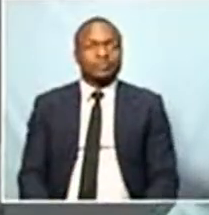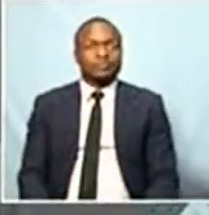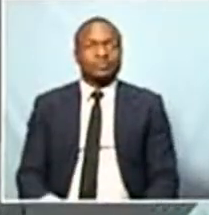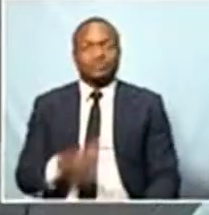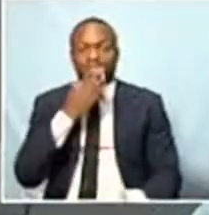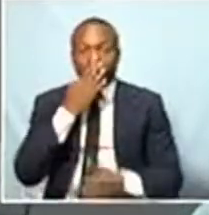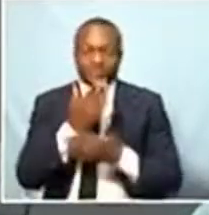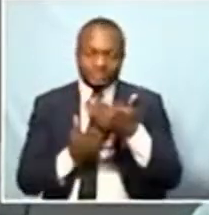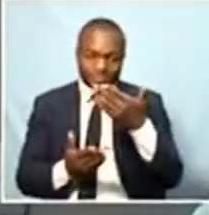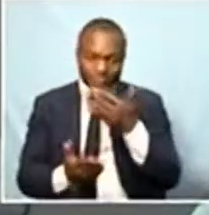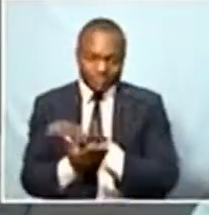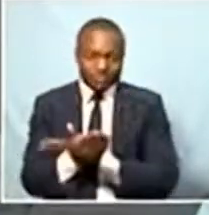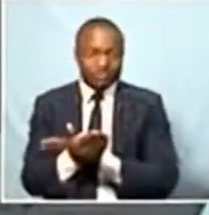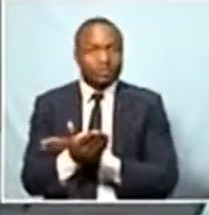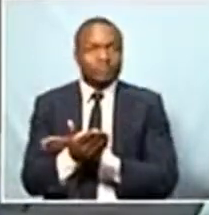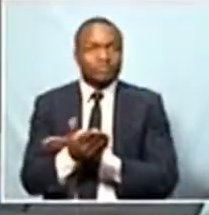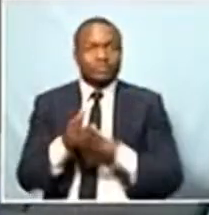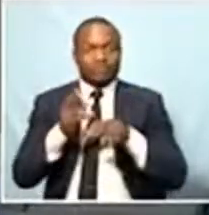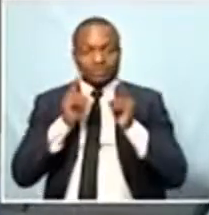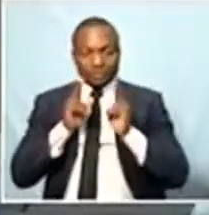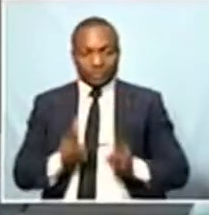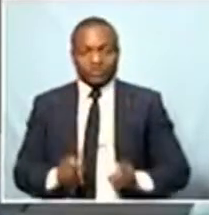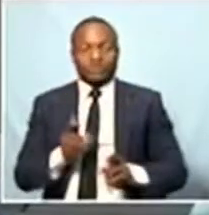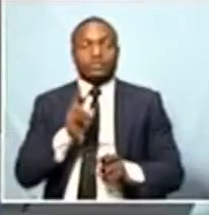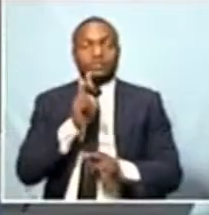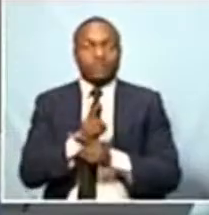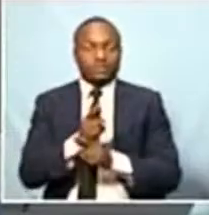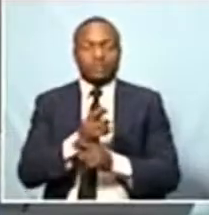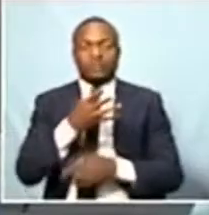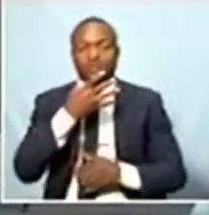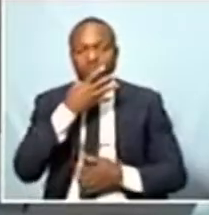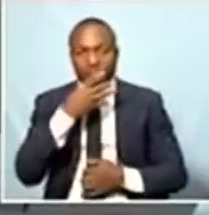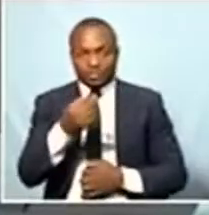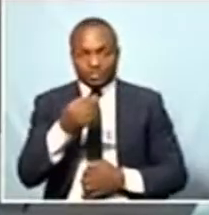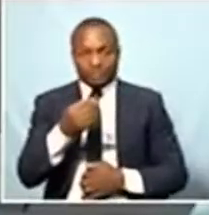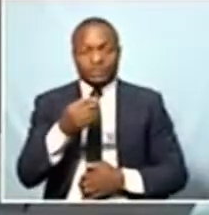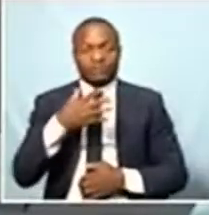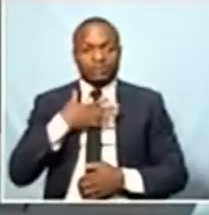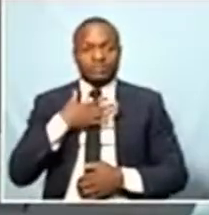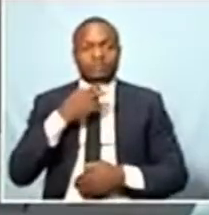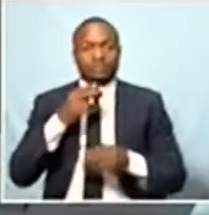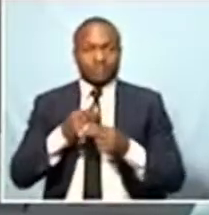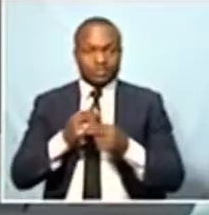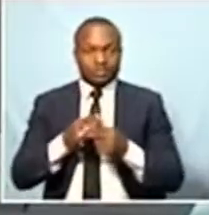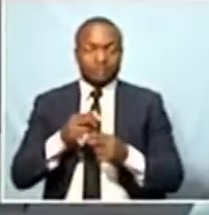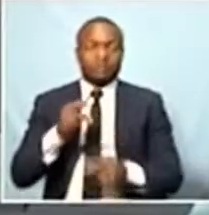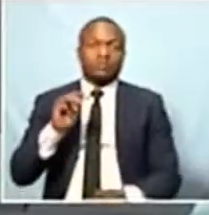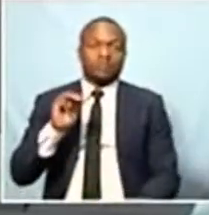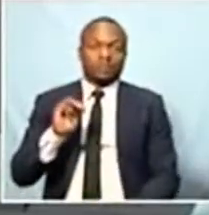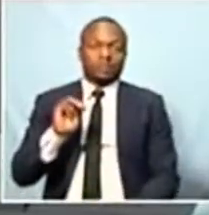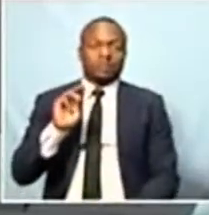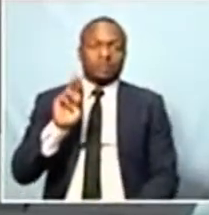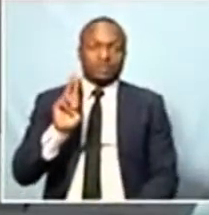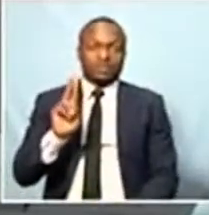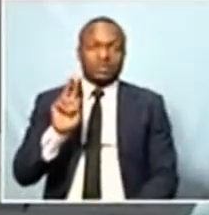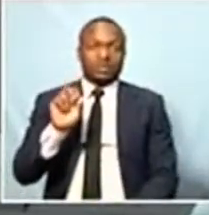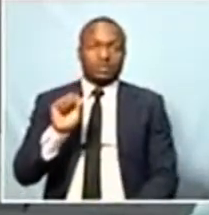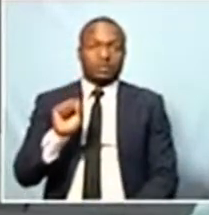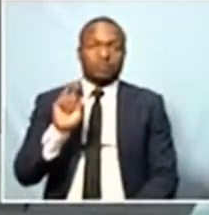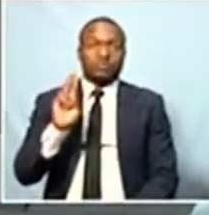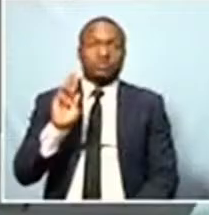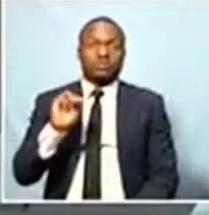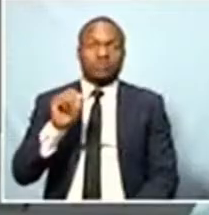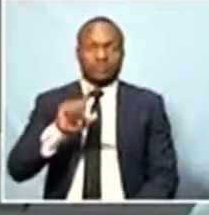Good morning, Human Rights Commission. My name is Vumango Msumali, Member of Parliament for